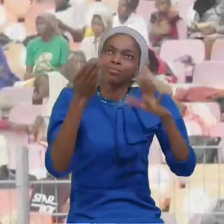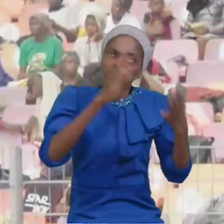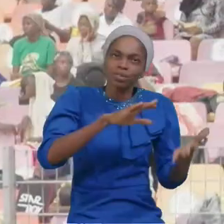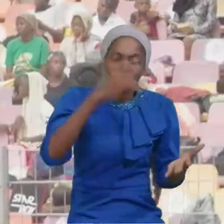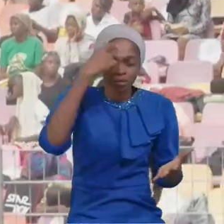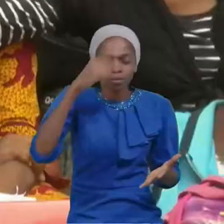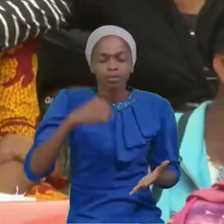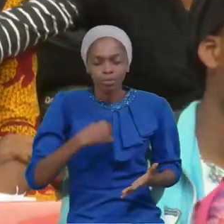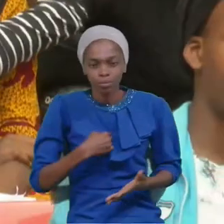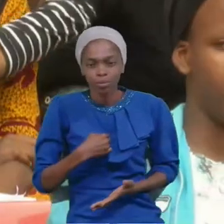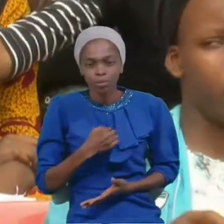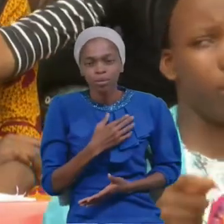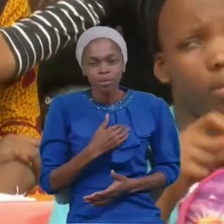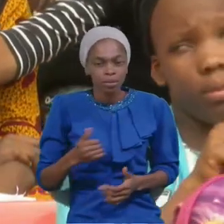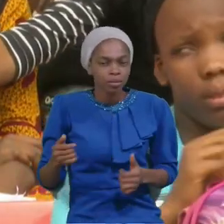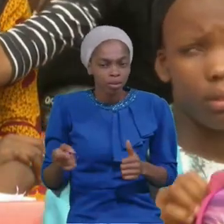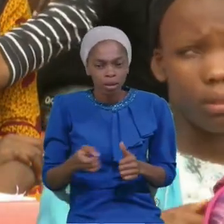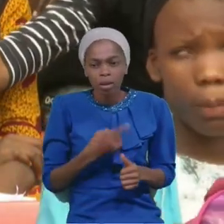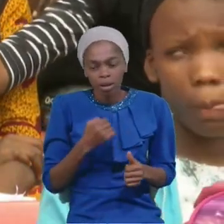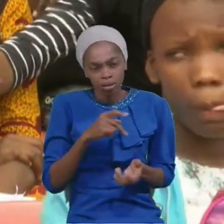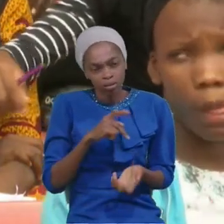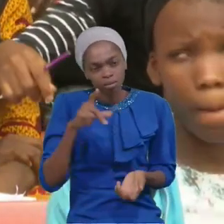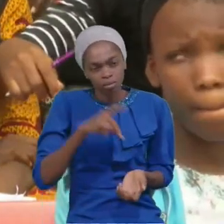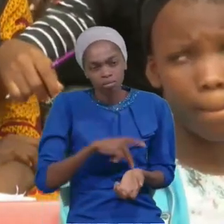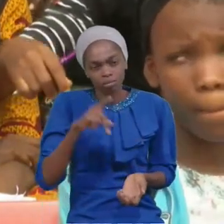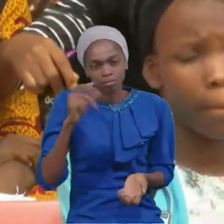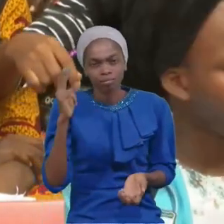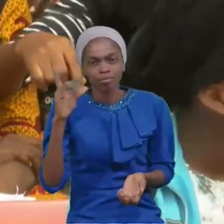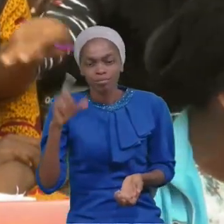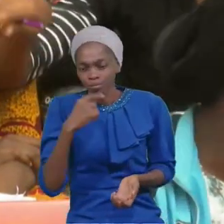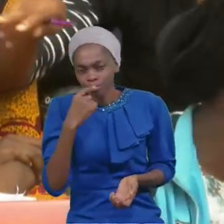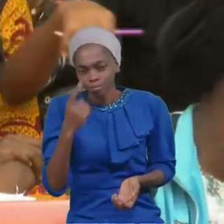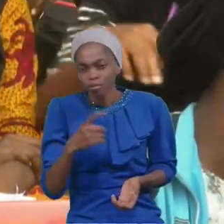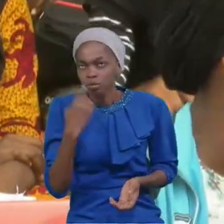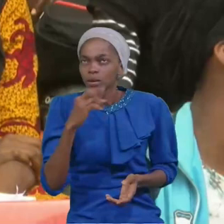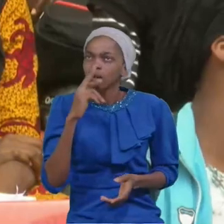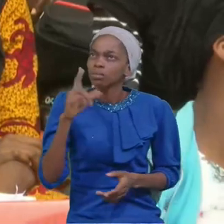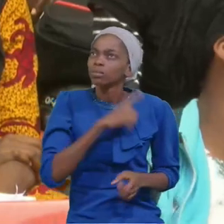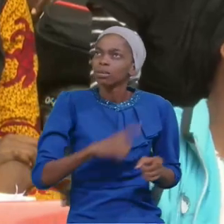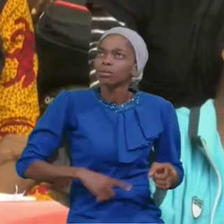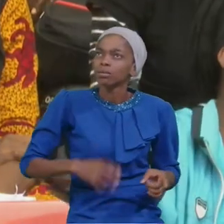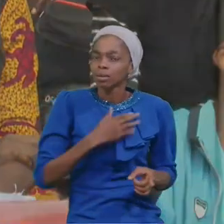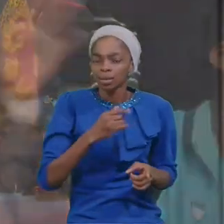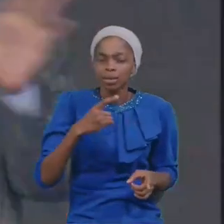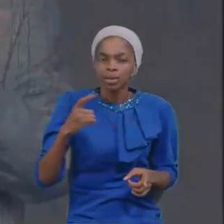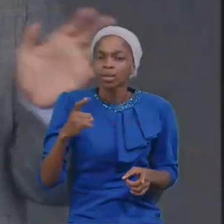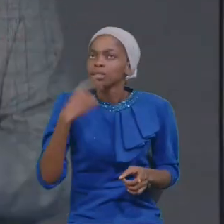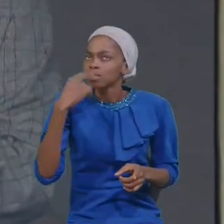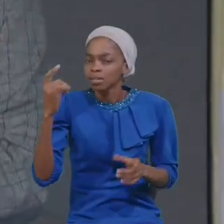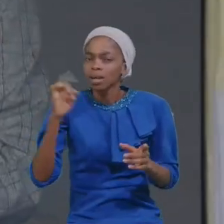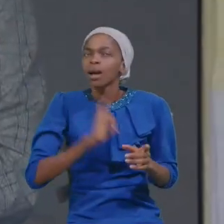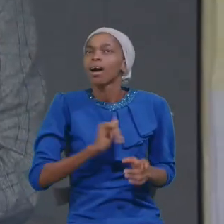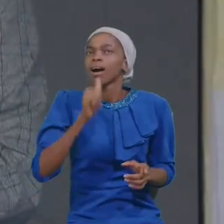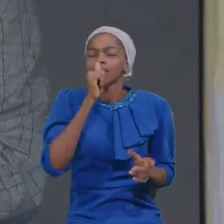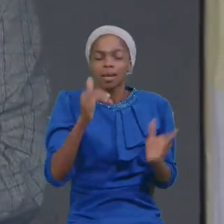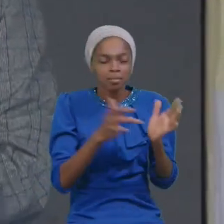said, I am Jesus. And he tells you, I am Jesus Christ, The one that forgives